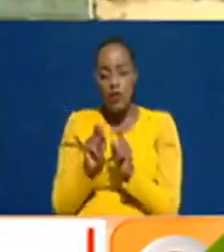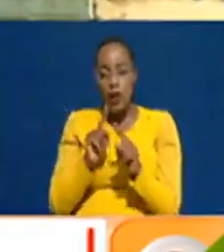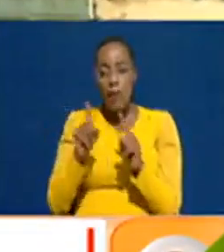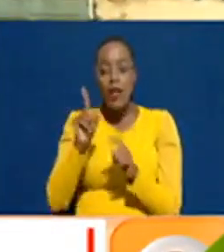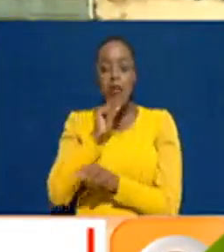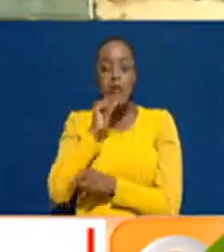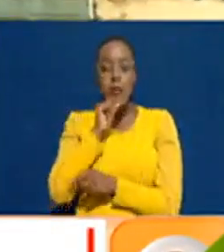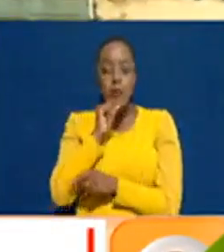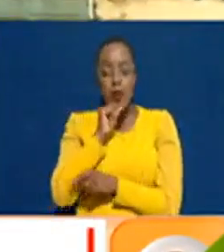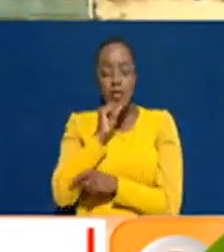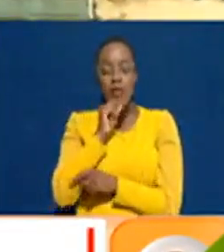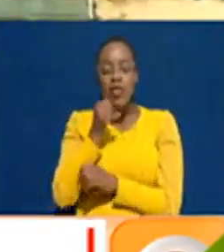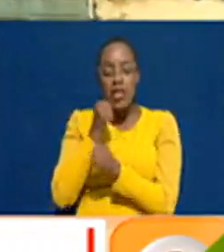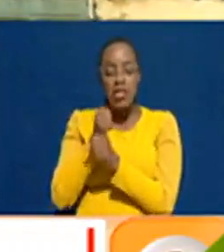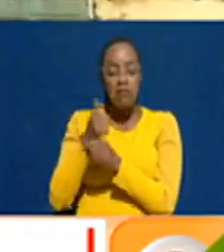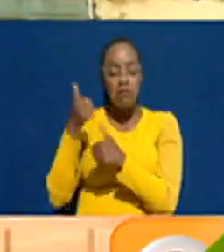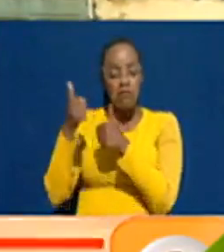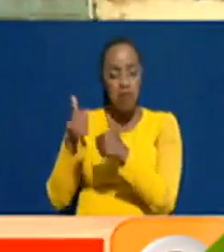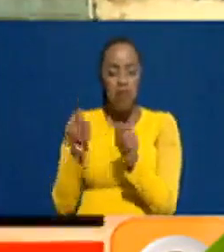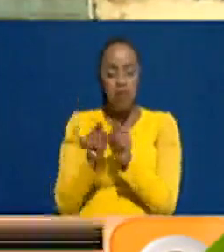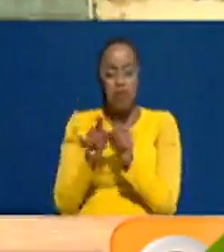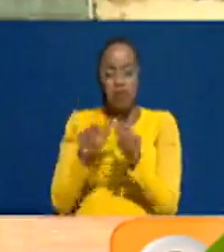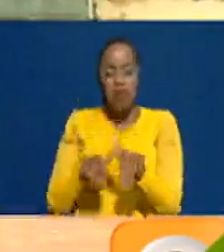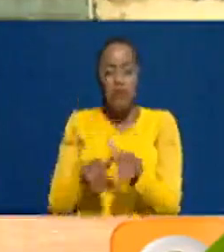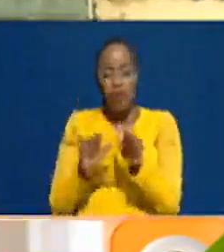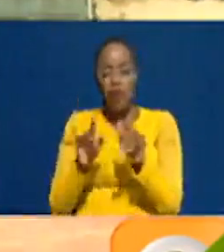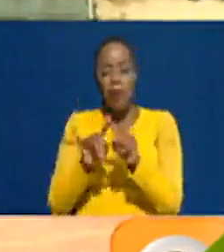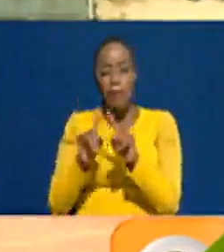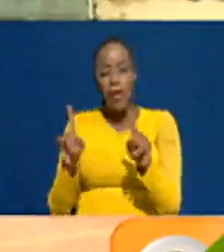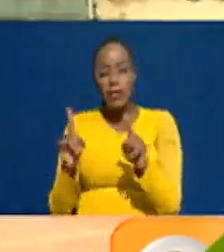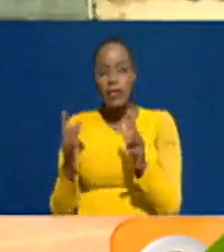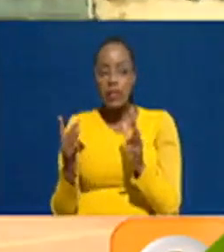boys outdid themselves. In the first half, they got us, but